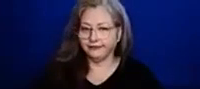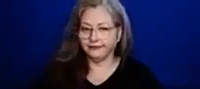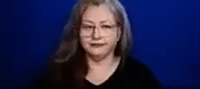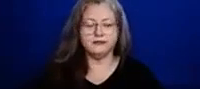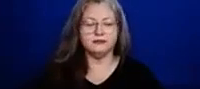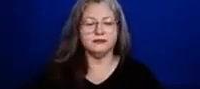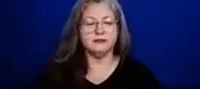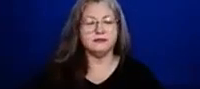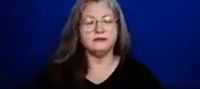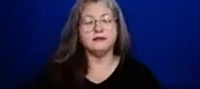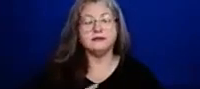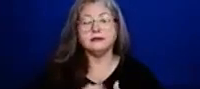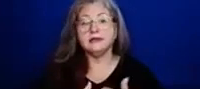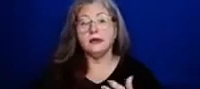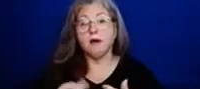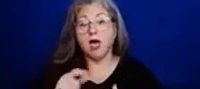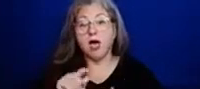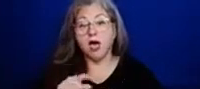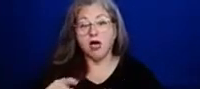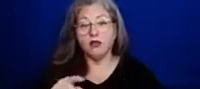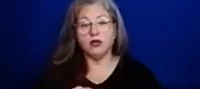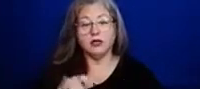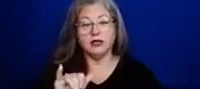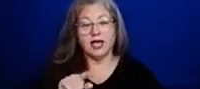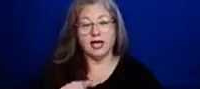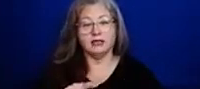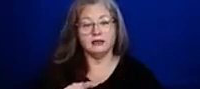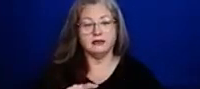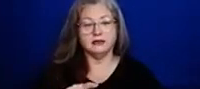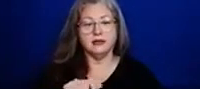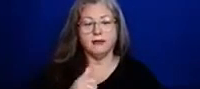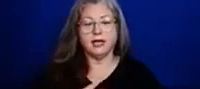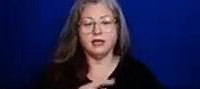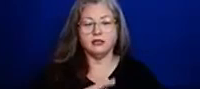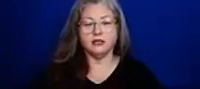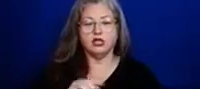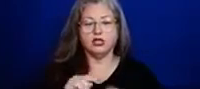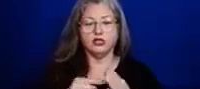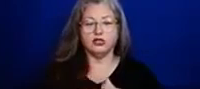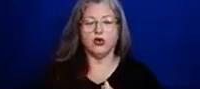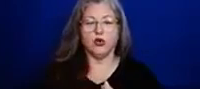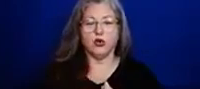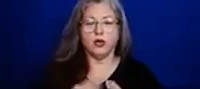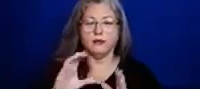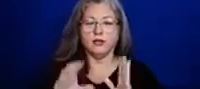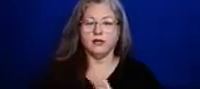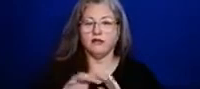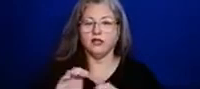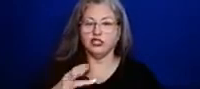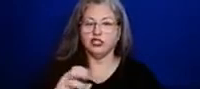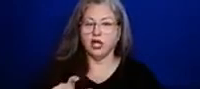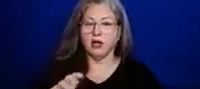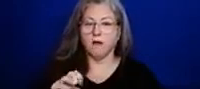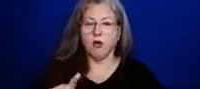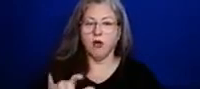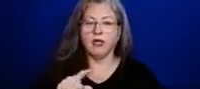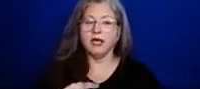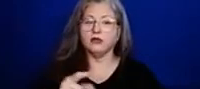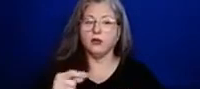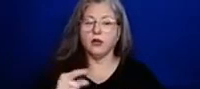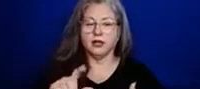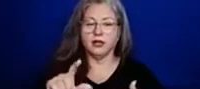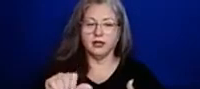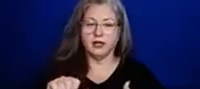the other ones that follow also, like this one is based also on the image of Chuck Moll, which was, you